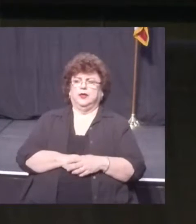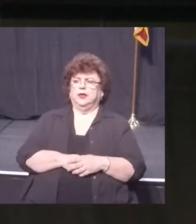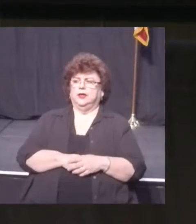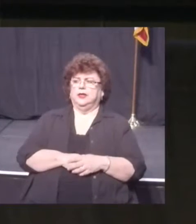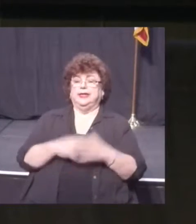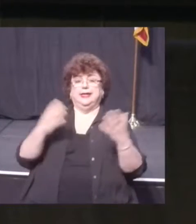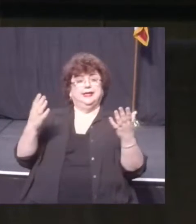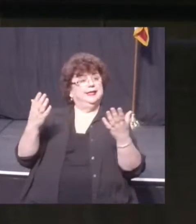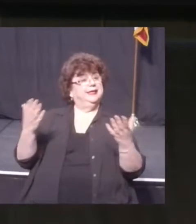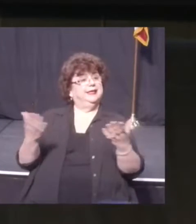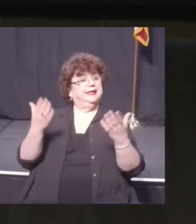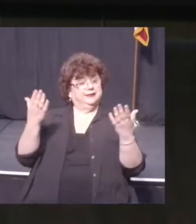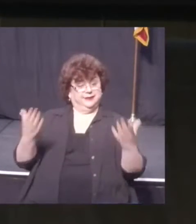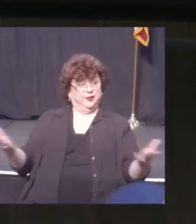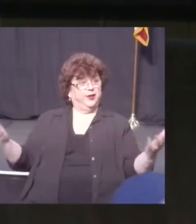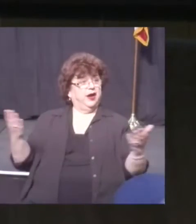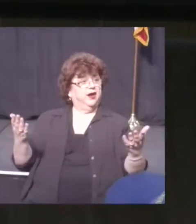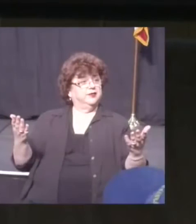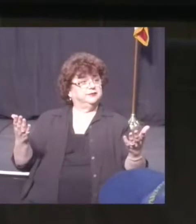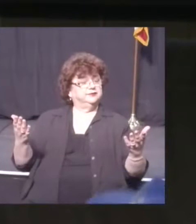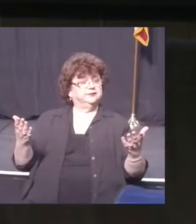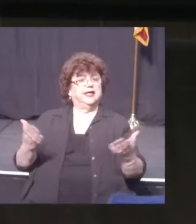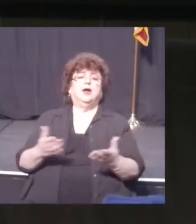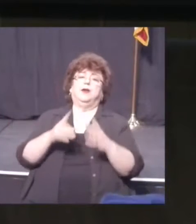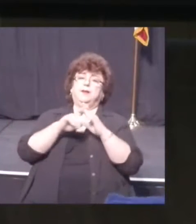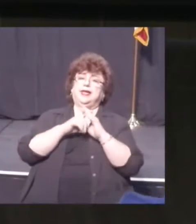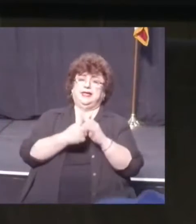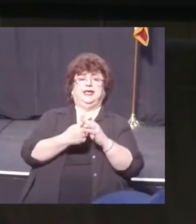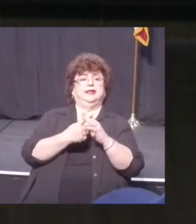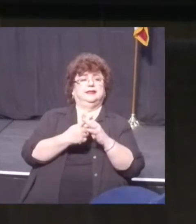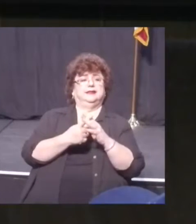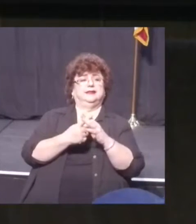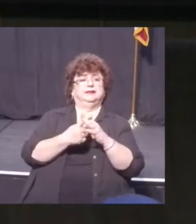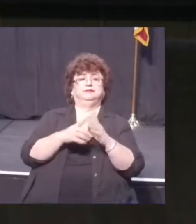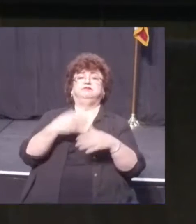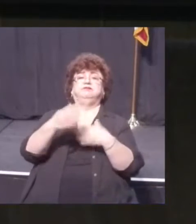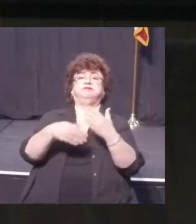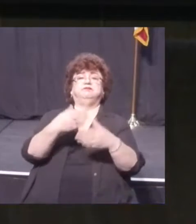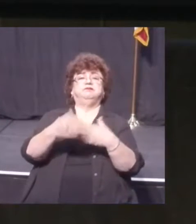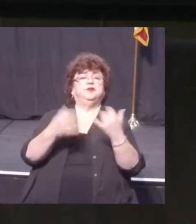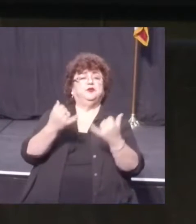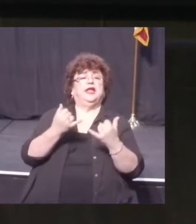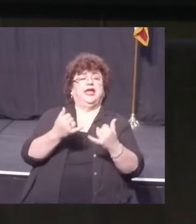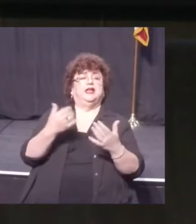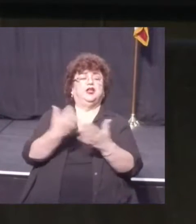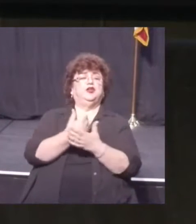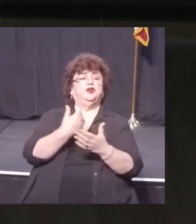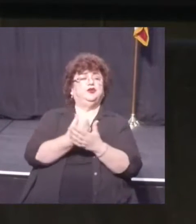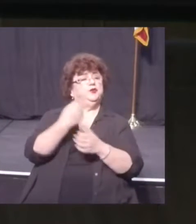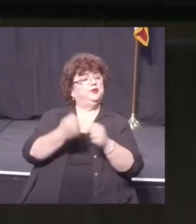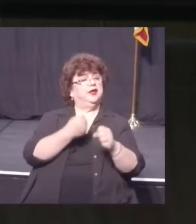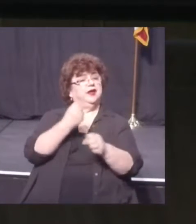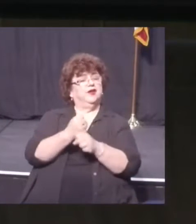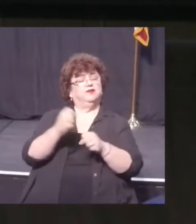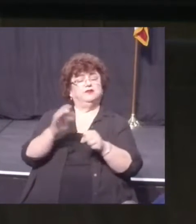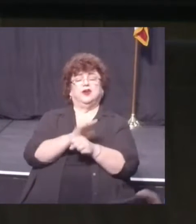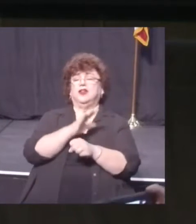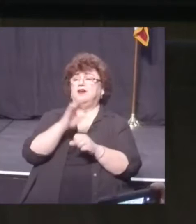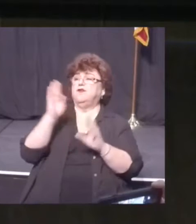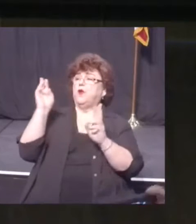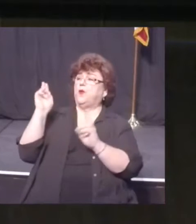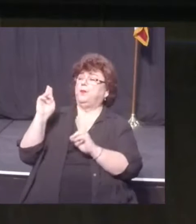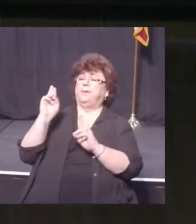So here we are, and we begin our journey together and a new academic year filled with